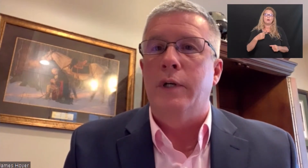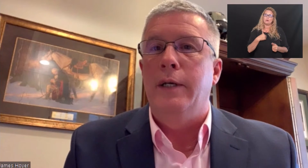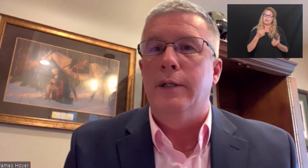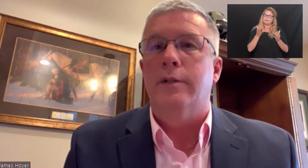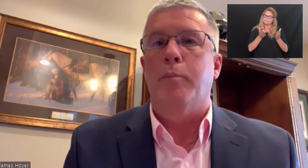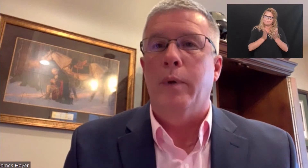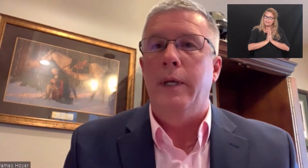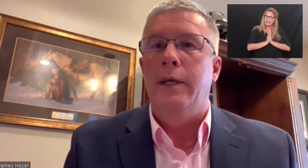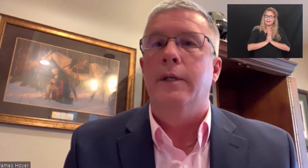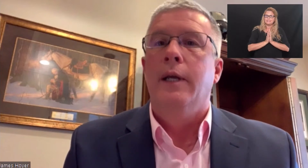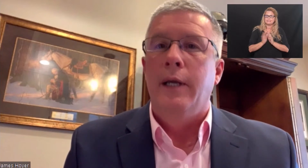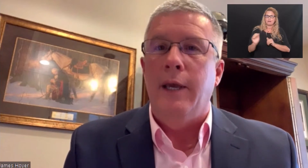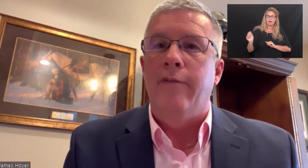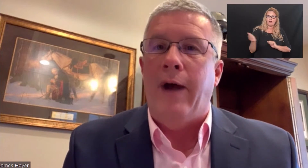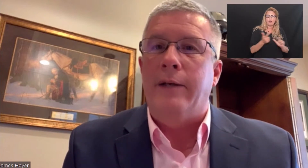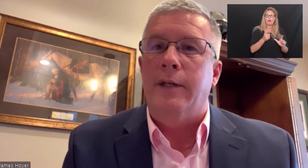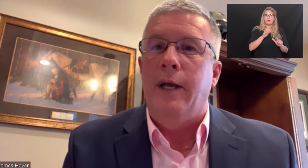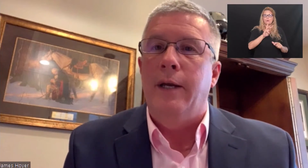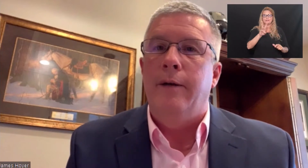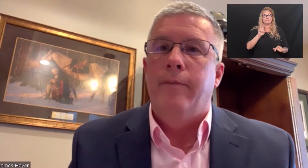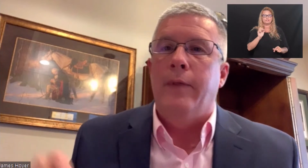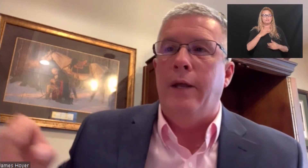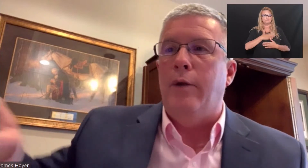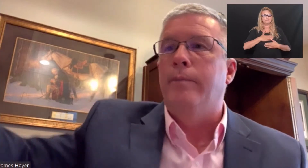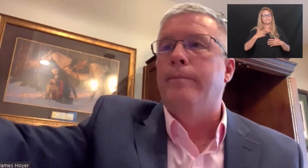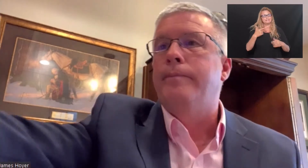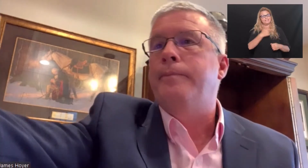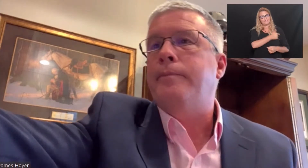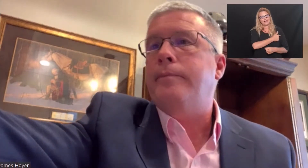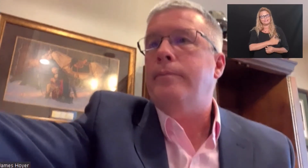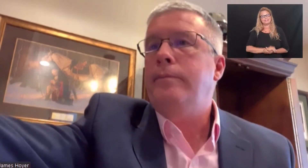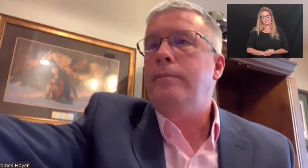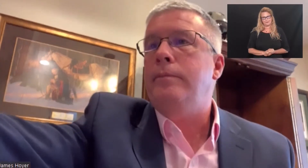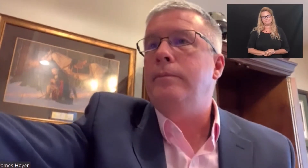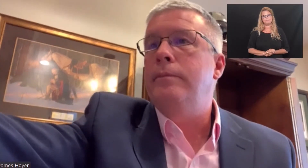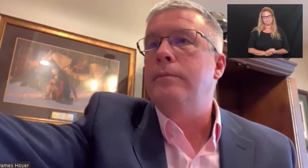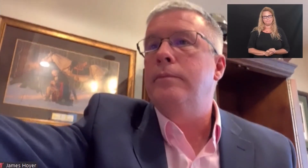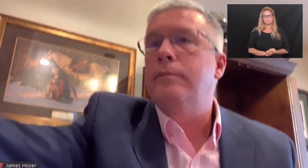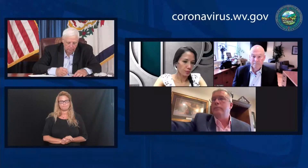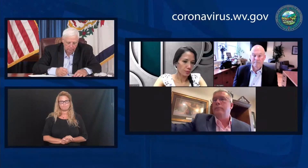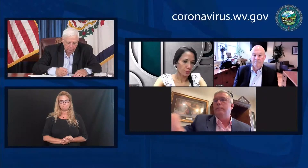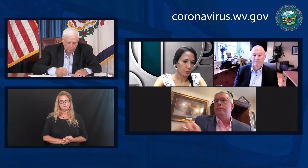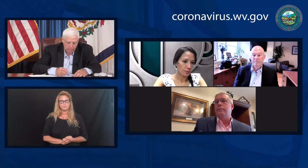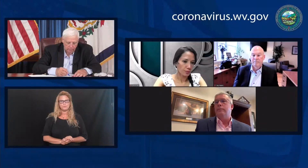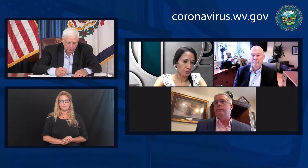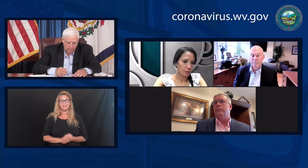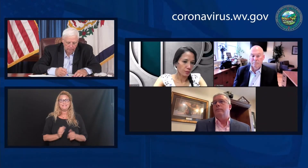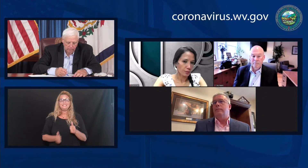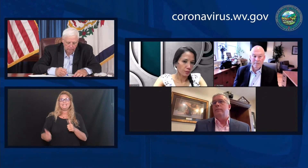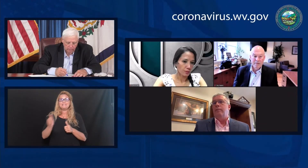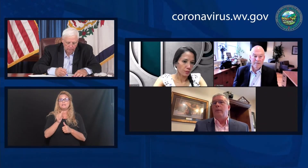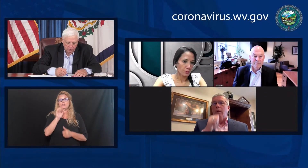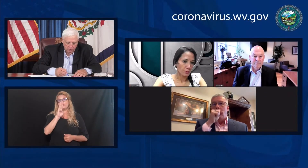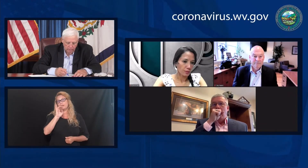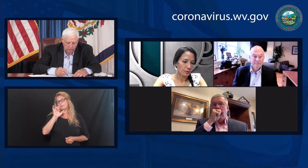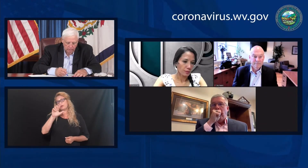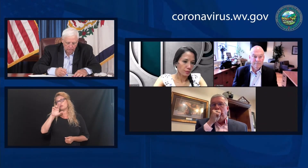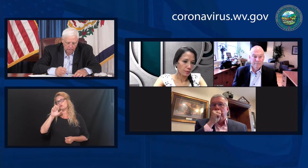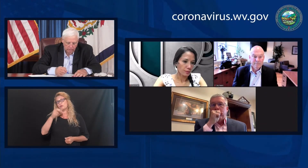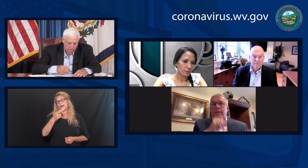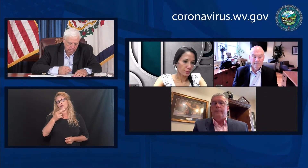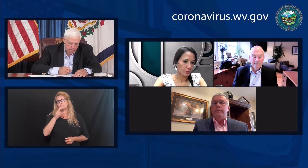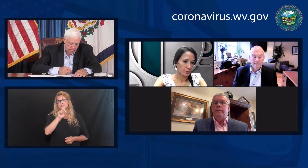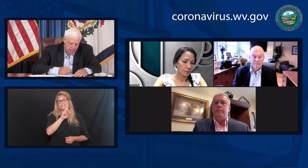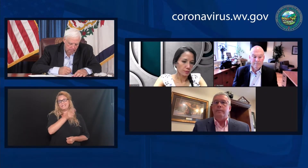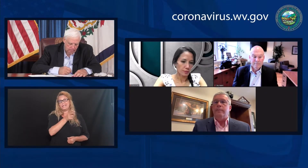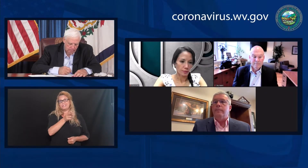West Virginians to please get vaccinated. Thank you. Thank you, sir. Secretary Bill Crouch with the DHHR